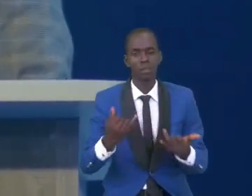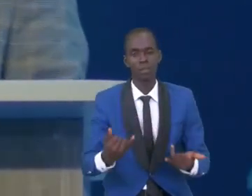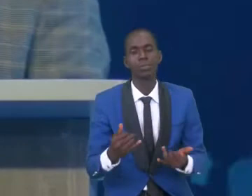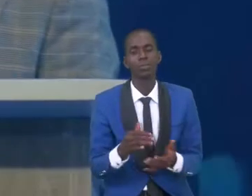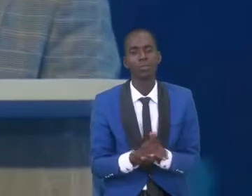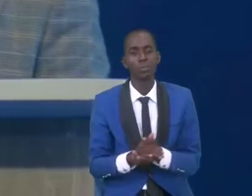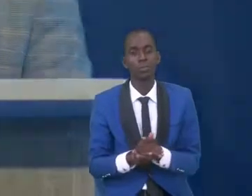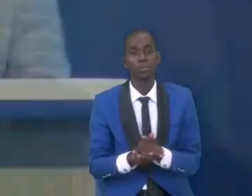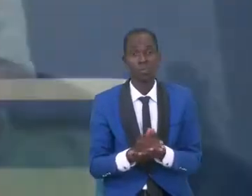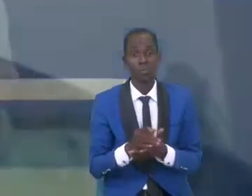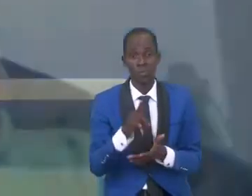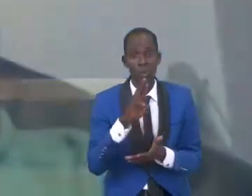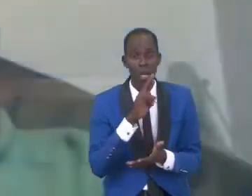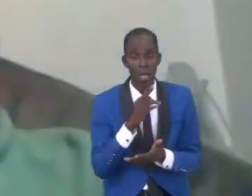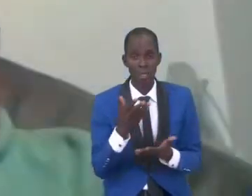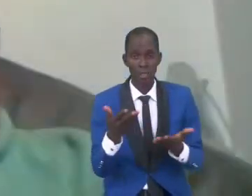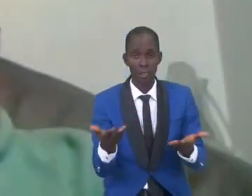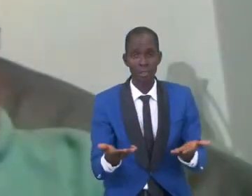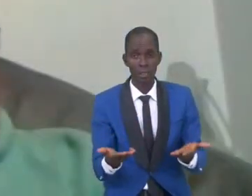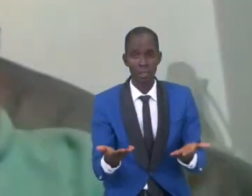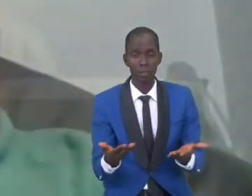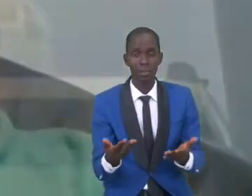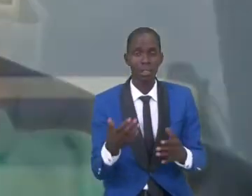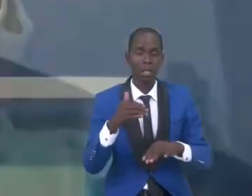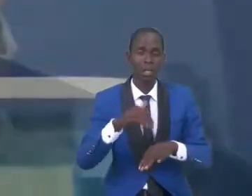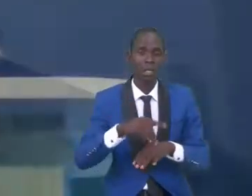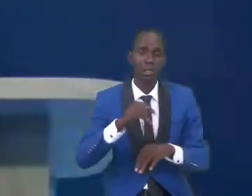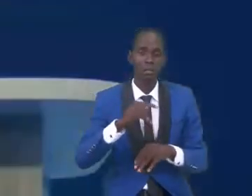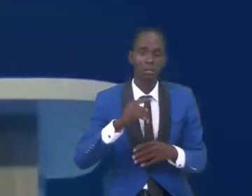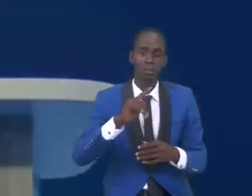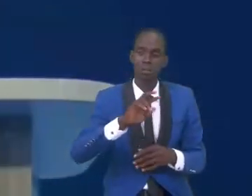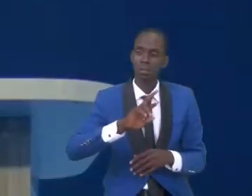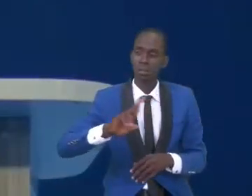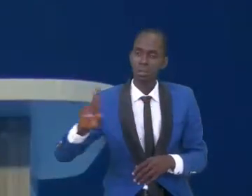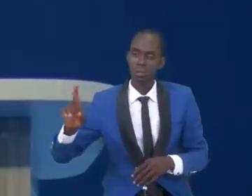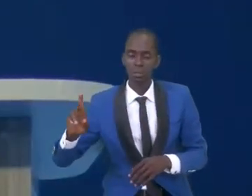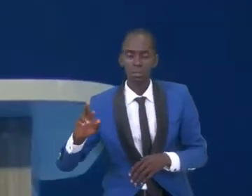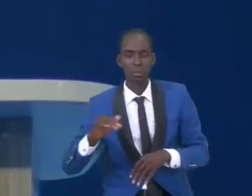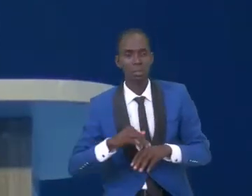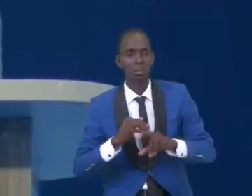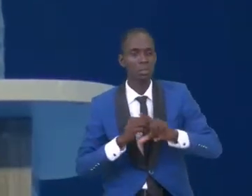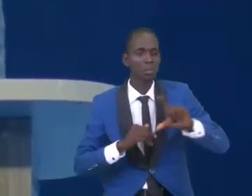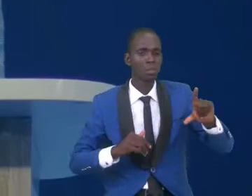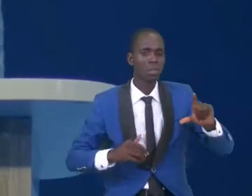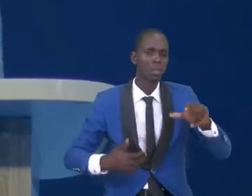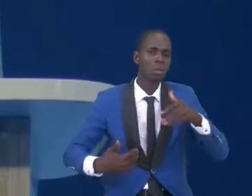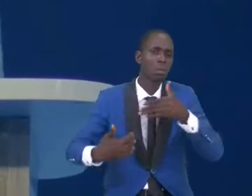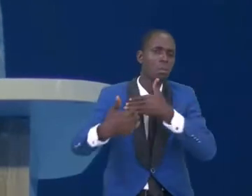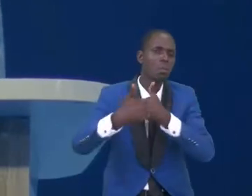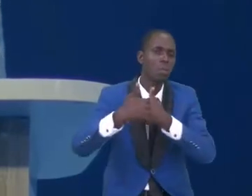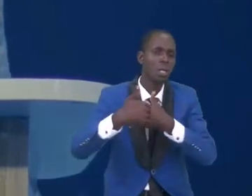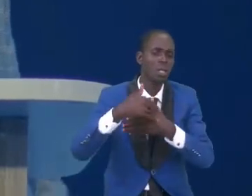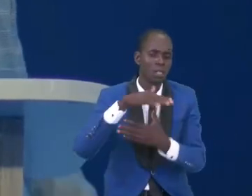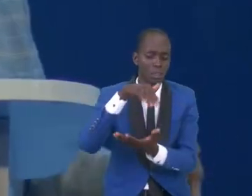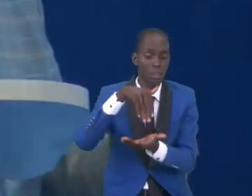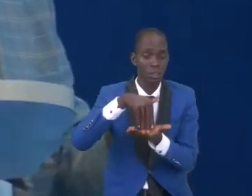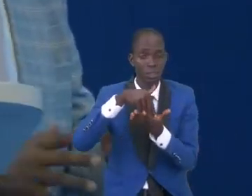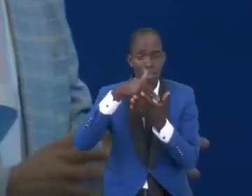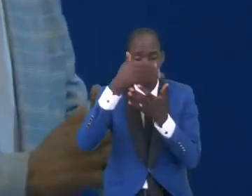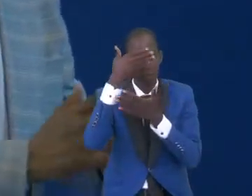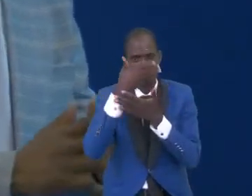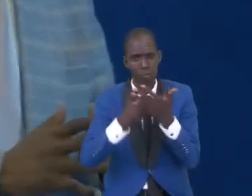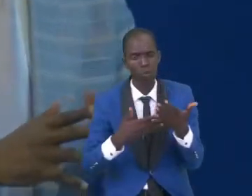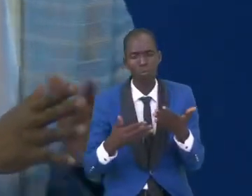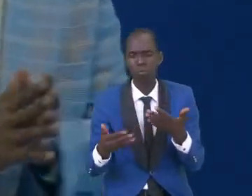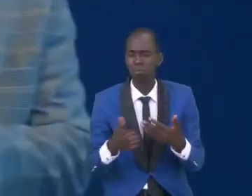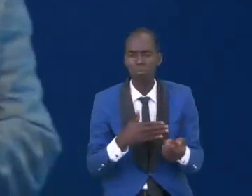here, to my right, to my left, at the back, at the center, in front. You